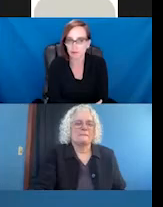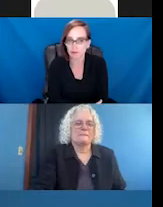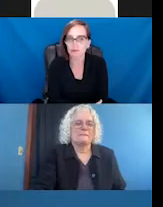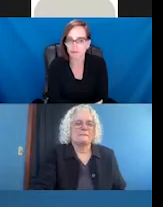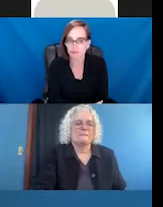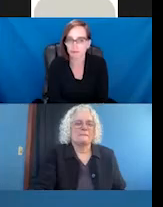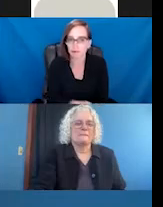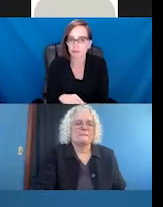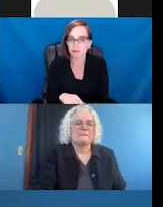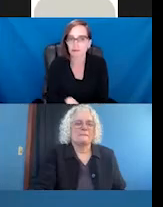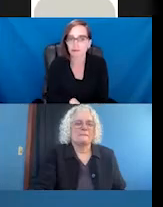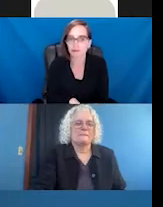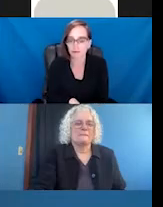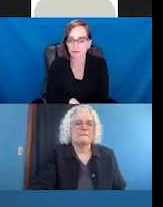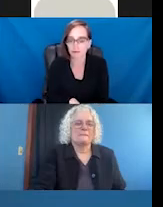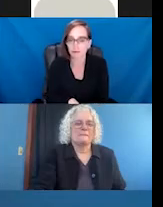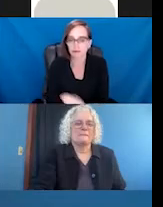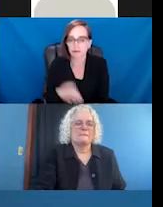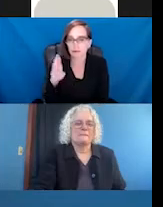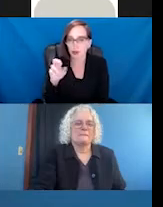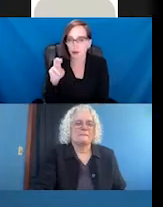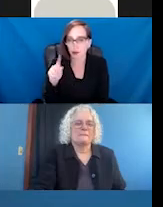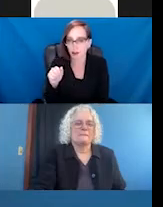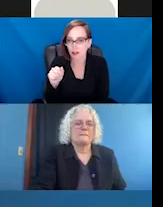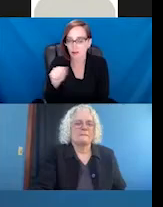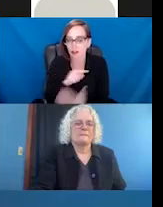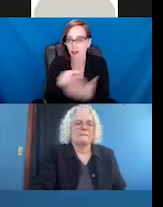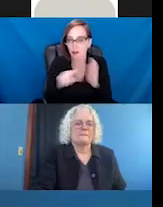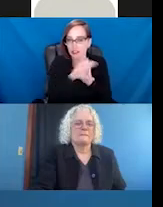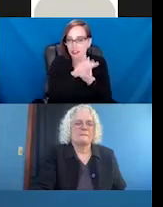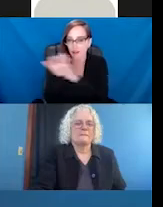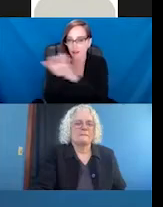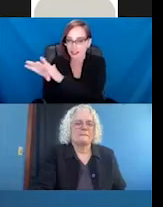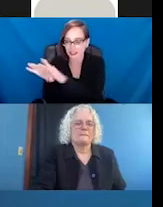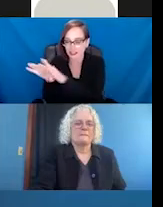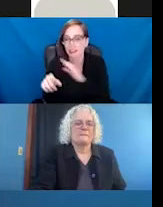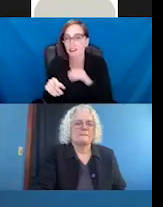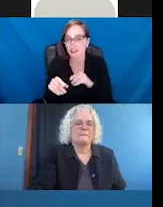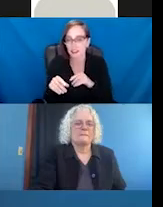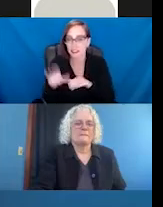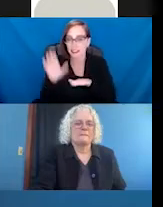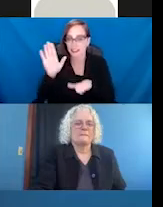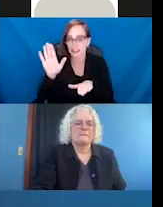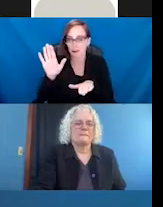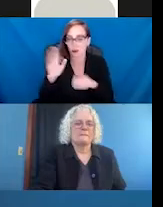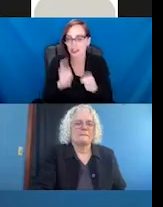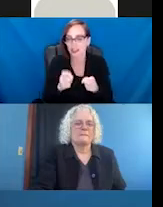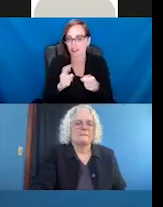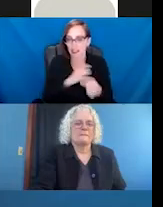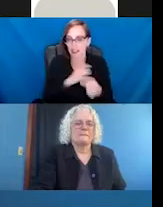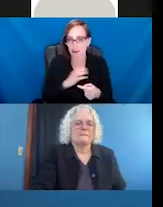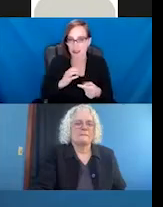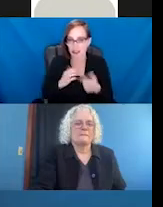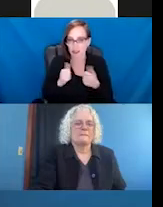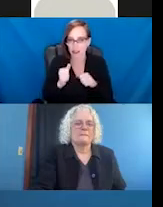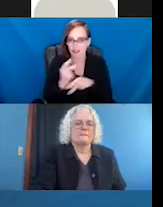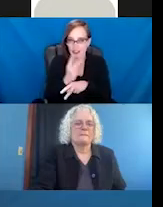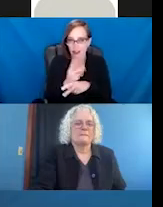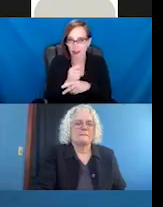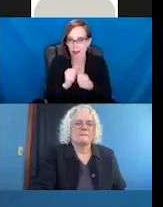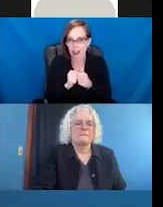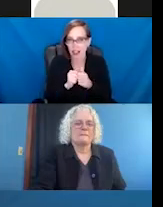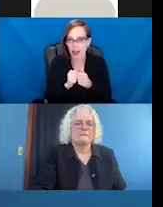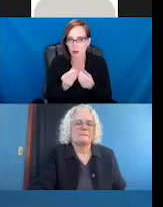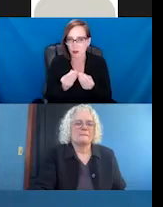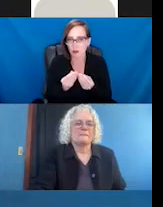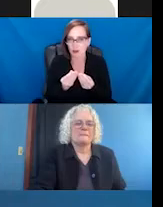So this was from the testimony given to the committee that is working through how to distribute the already